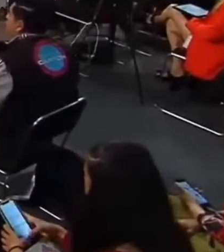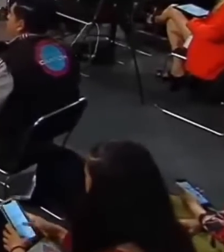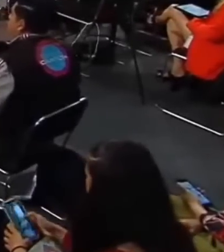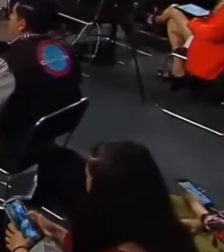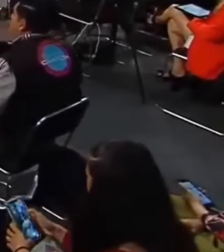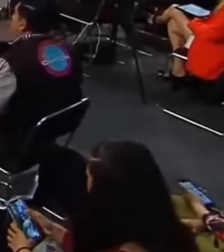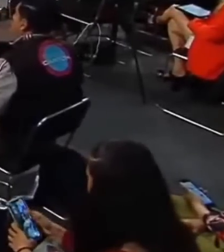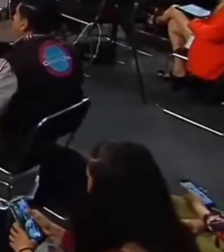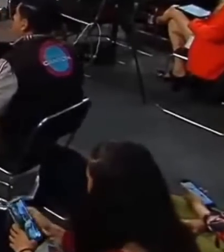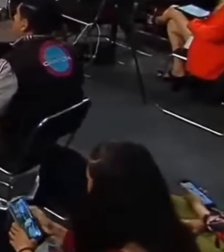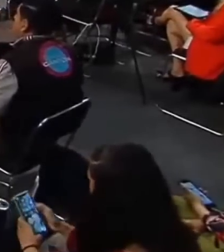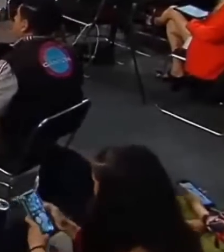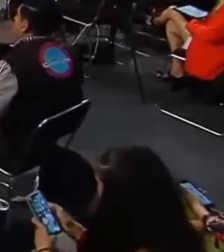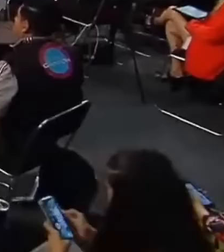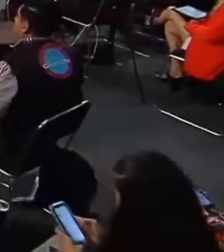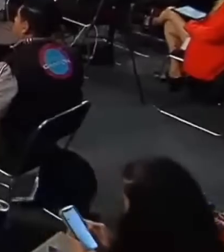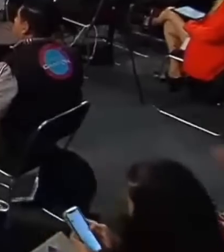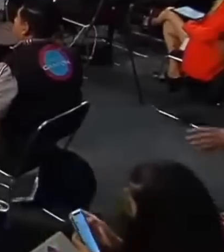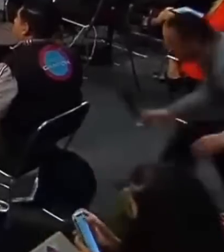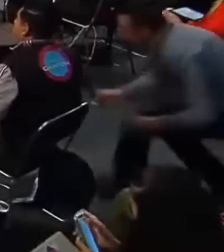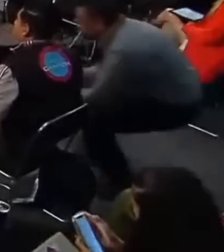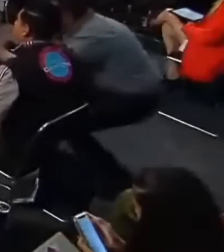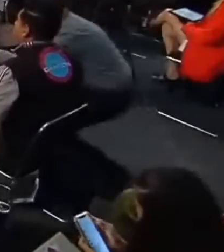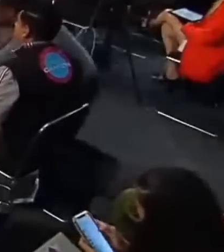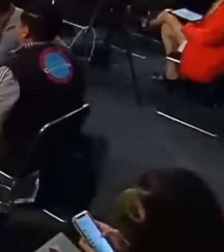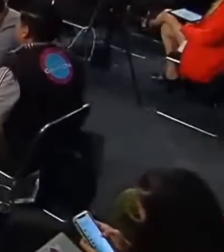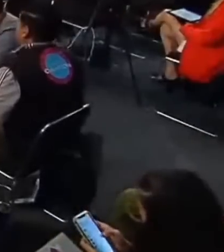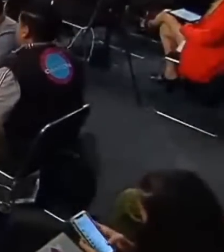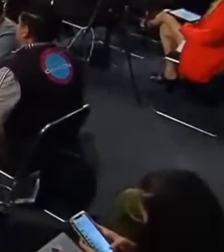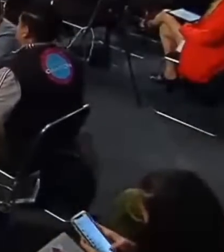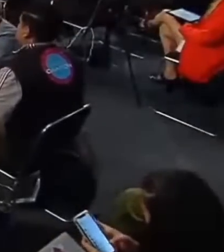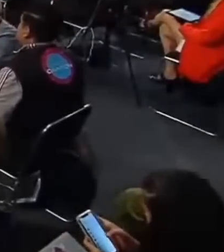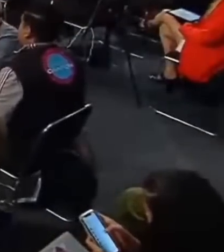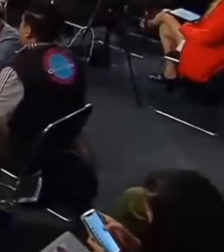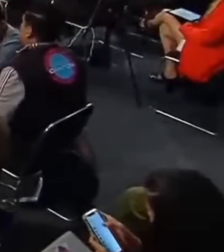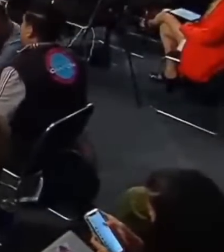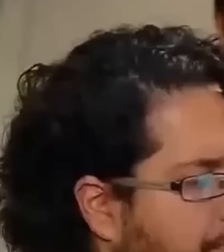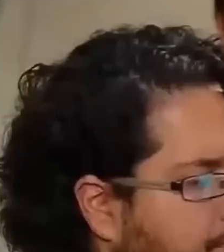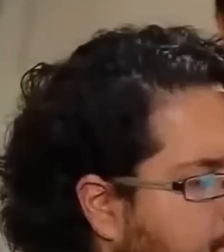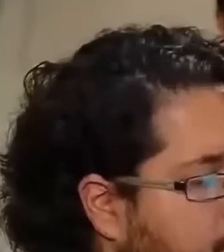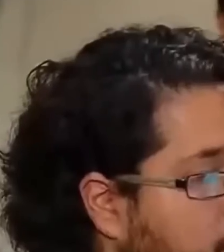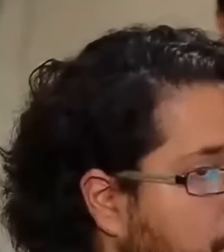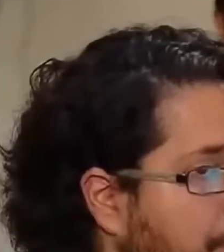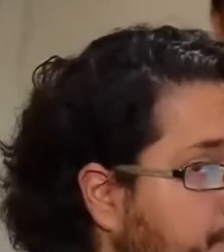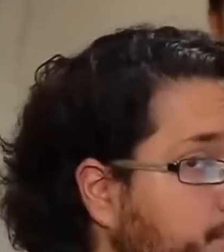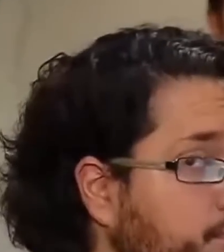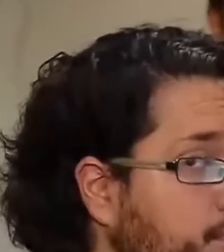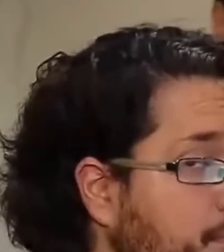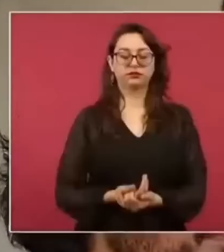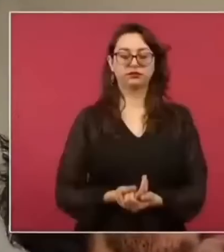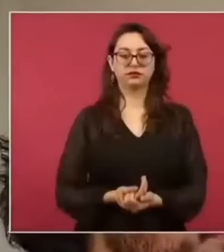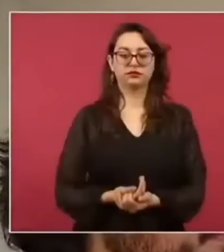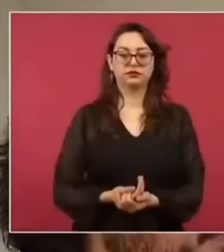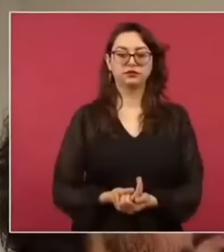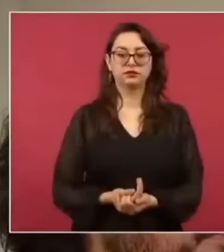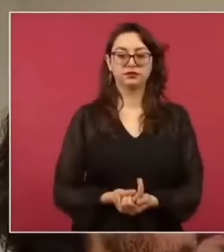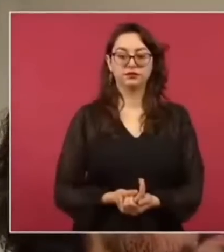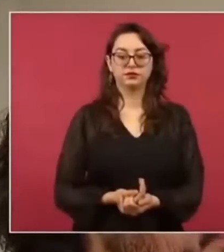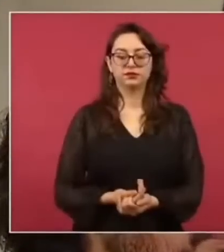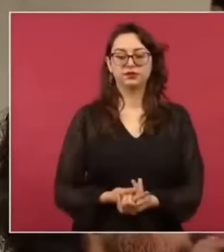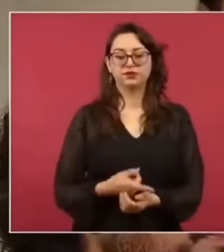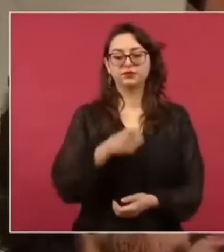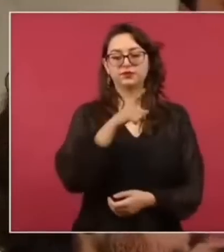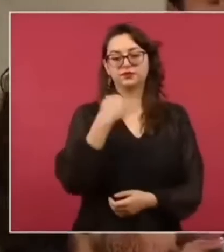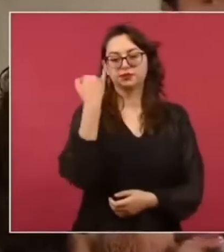like Lindsey Graham are threatening Mexico over drugs and violence. They say they want to designate Mexican drug cartels as